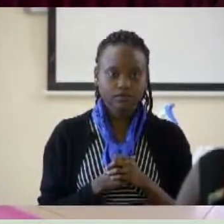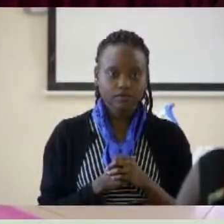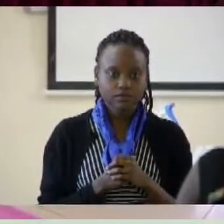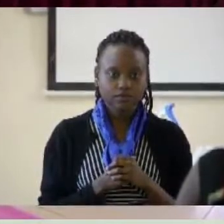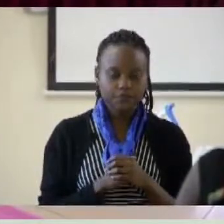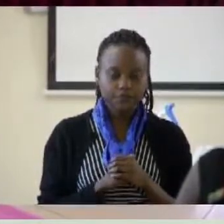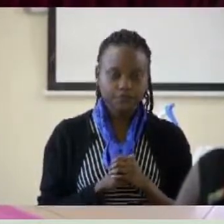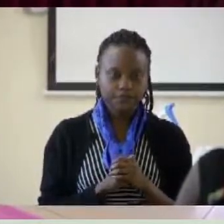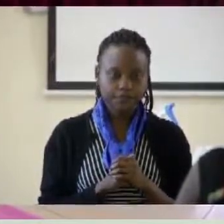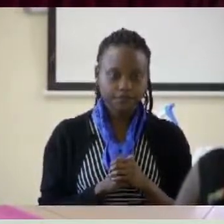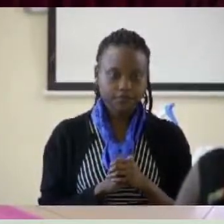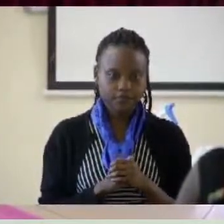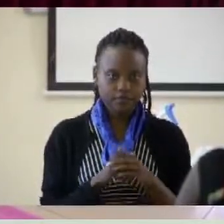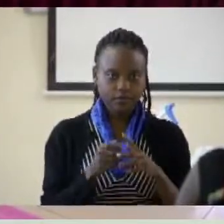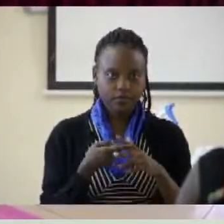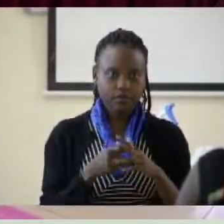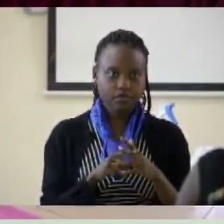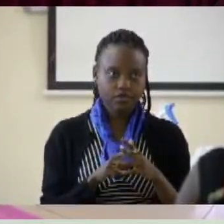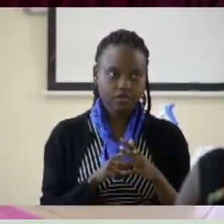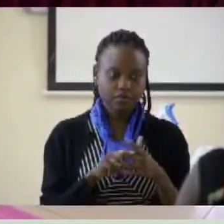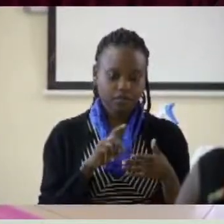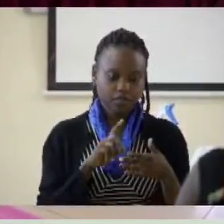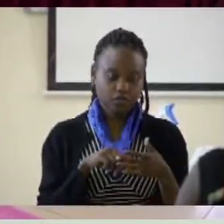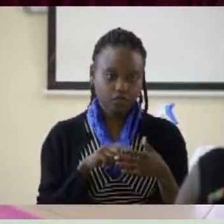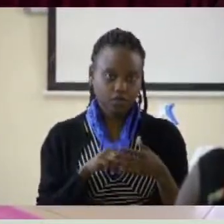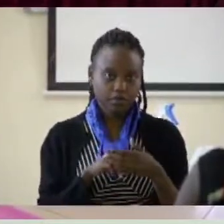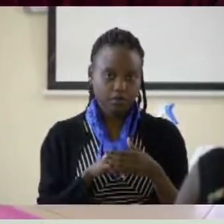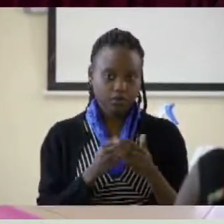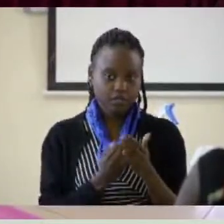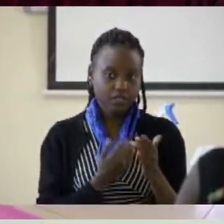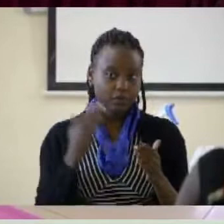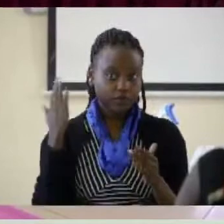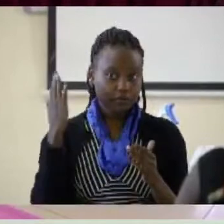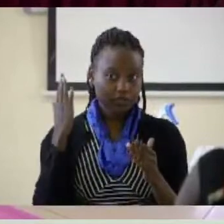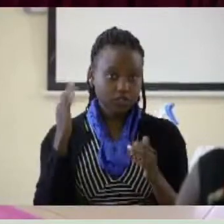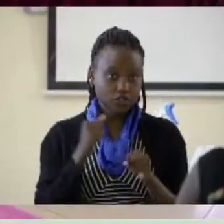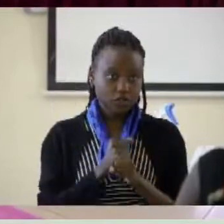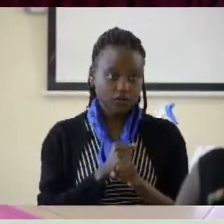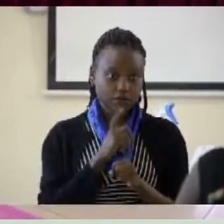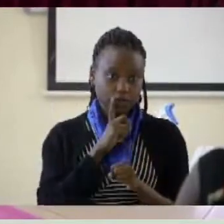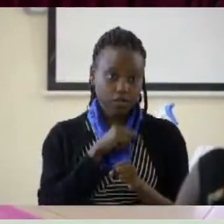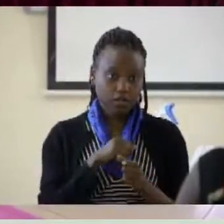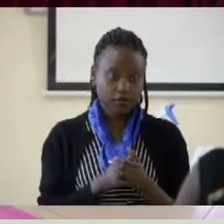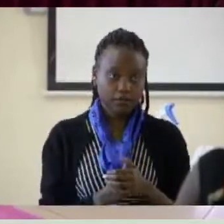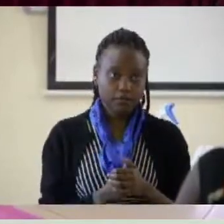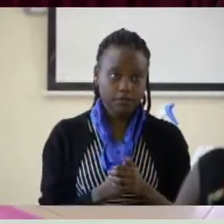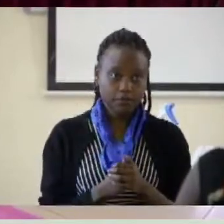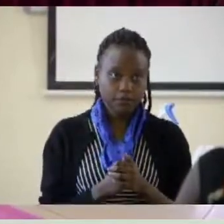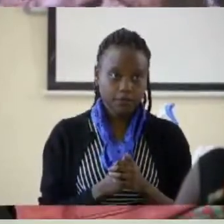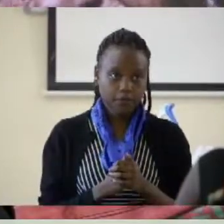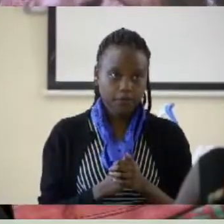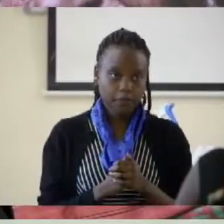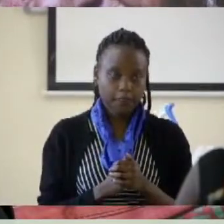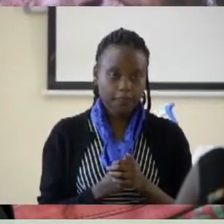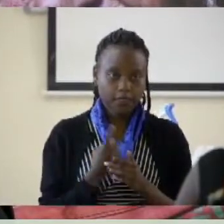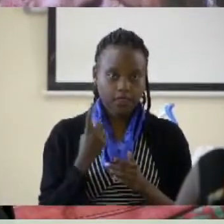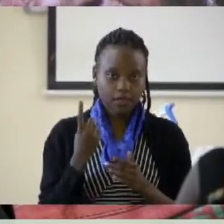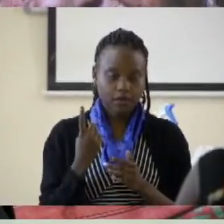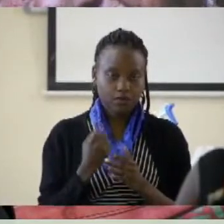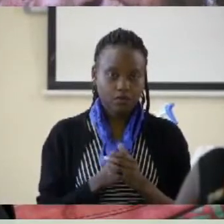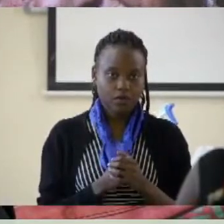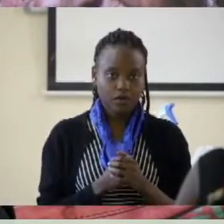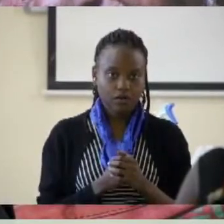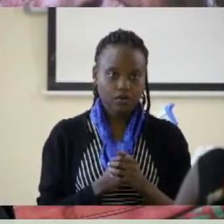I'll start by referring to some of the presentations that have been done. And one of them was